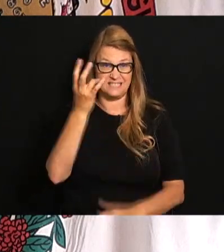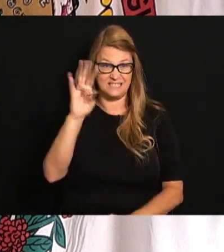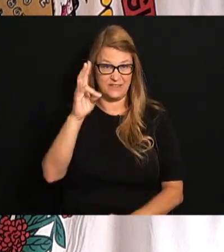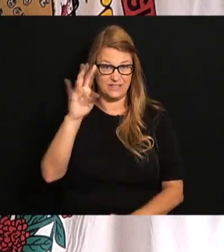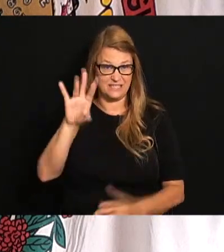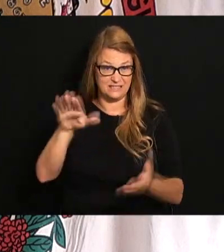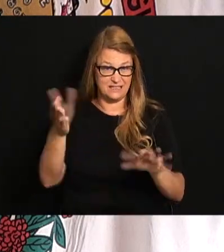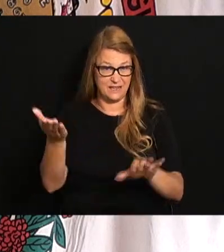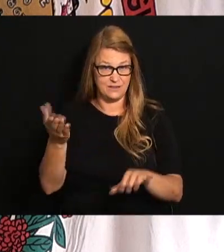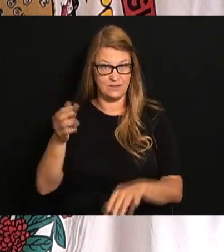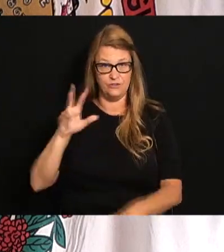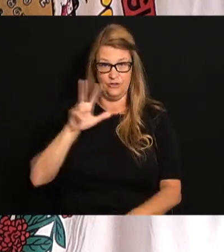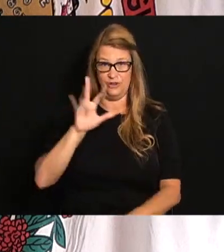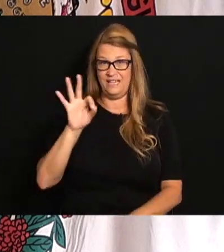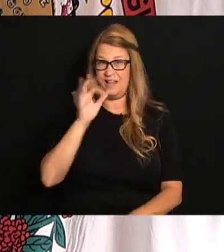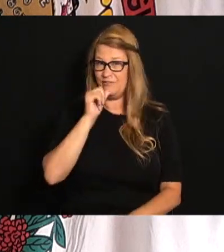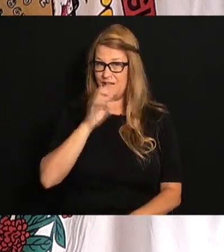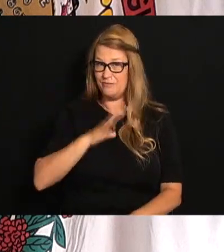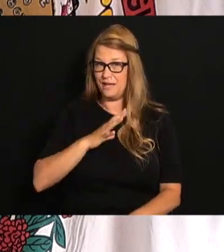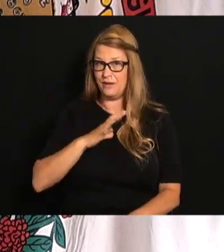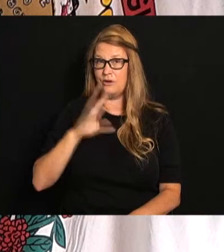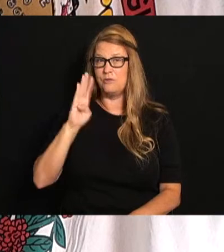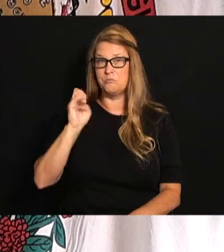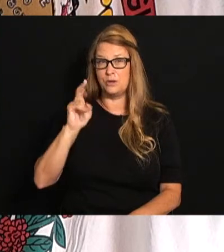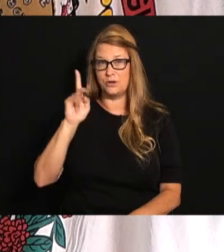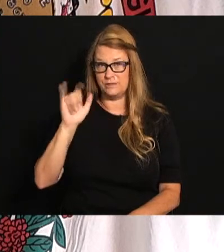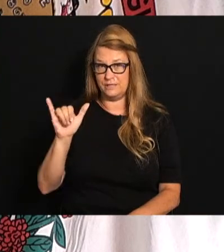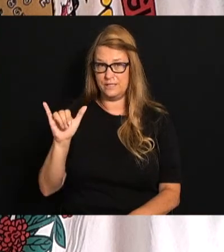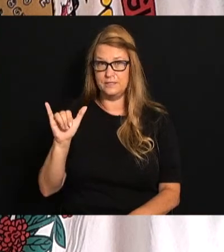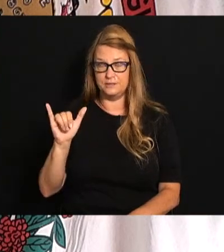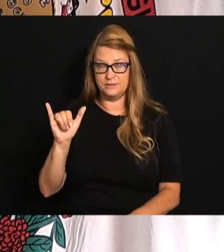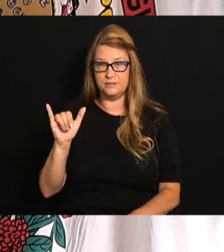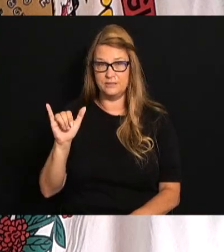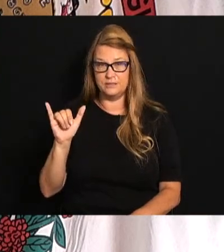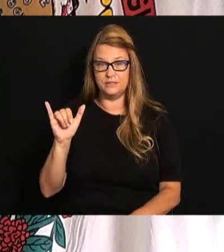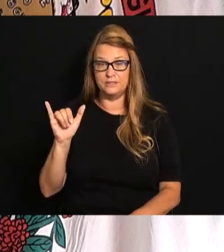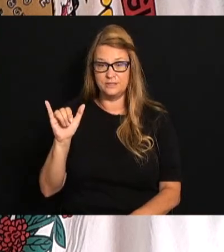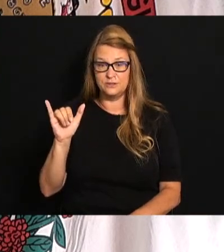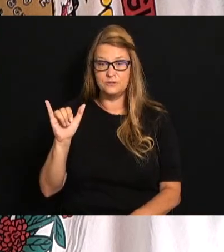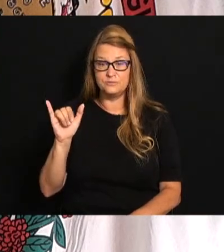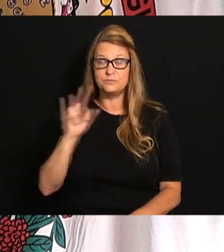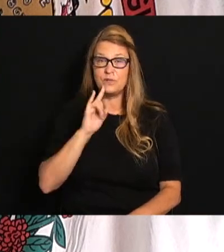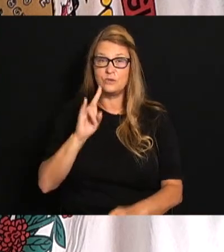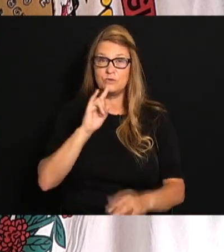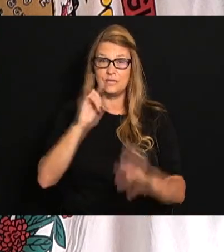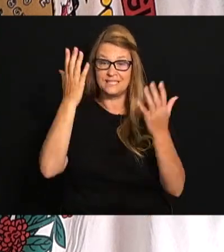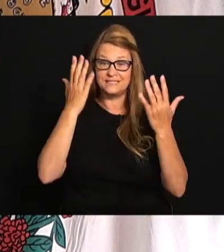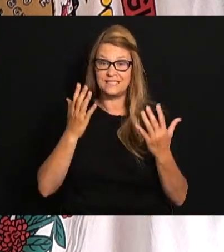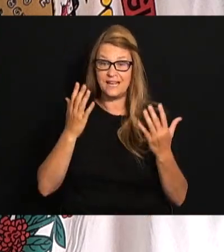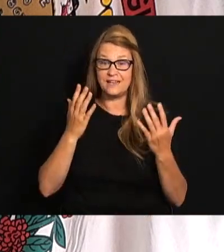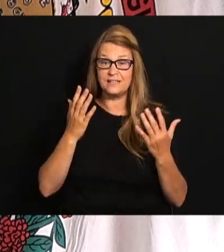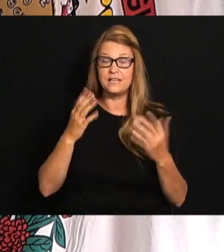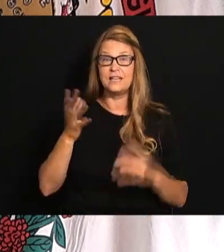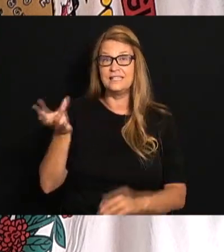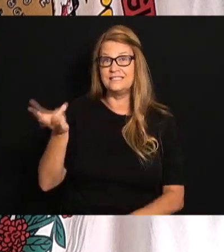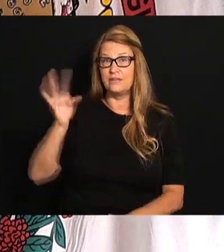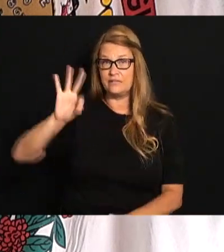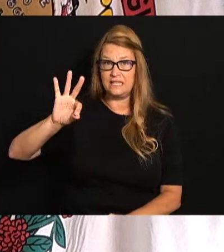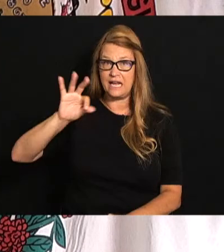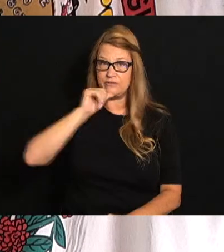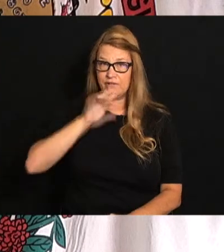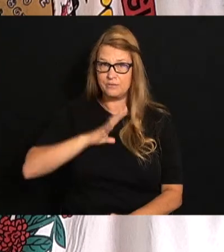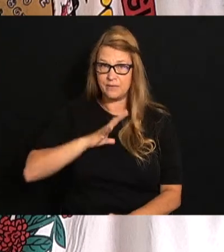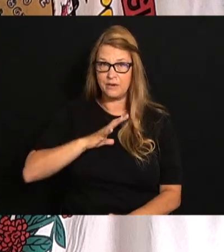a 39-year-old female from Berkeley County. It's really sad. And we lost a 79-year-old